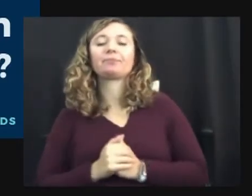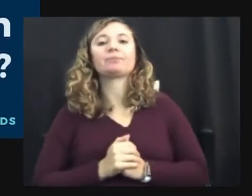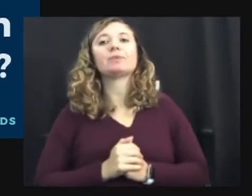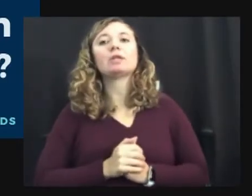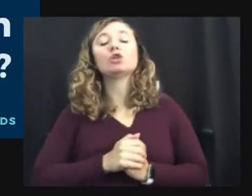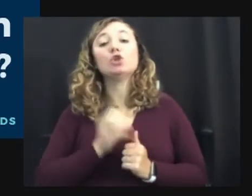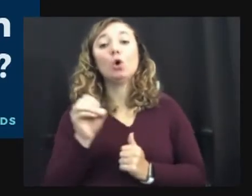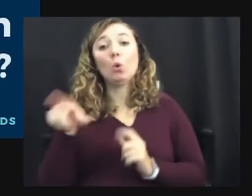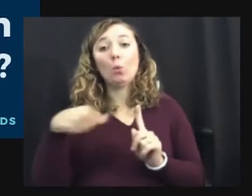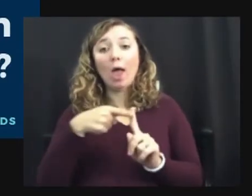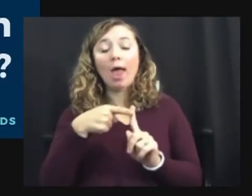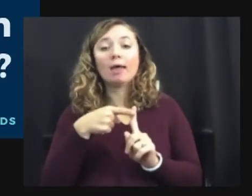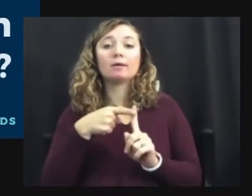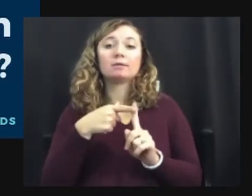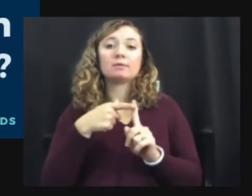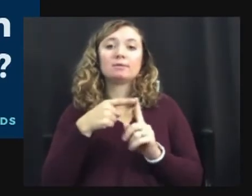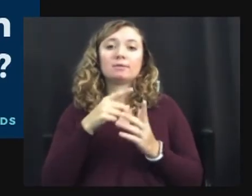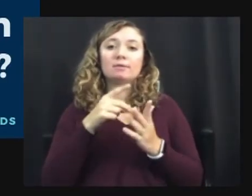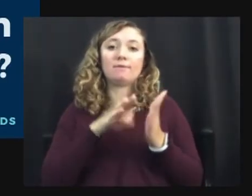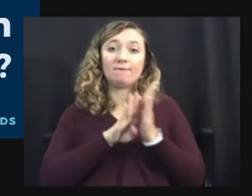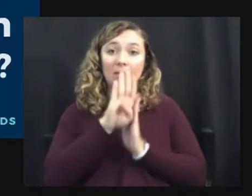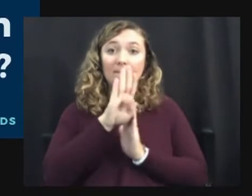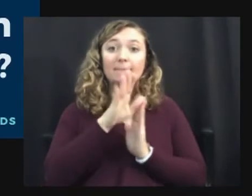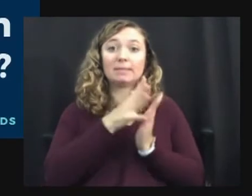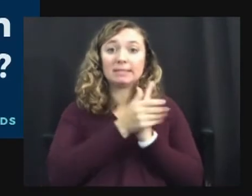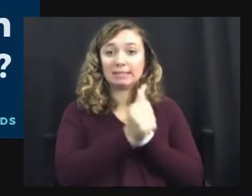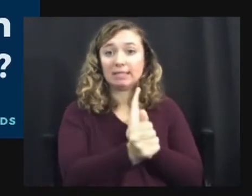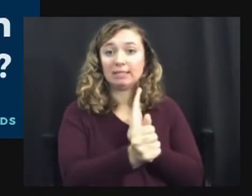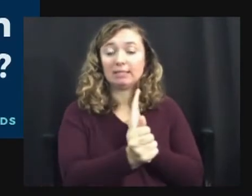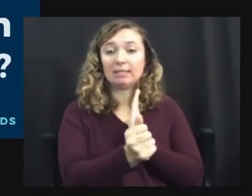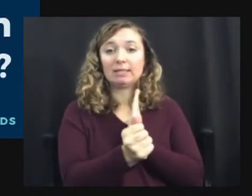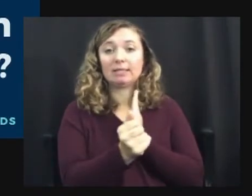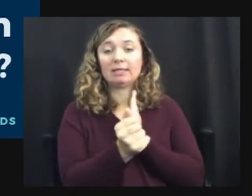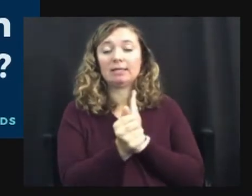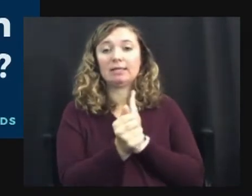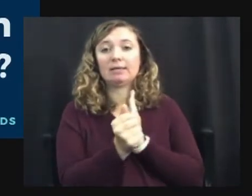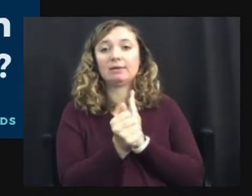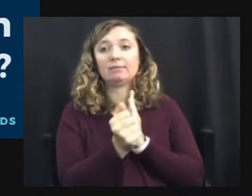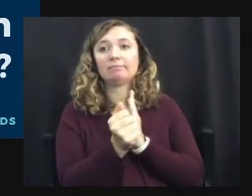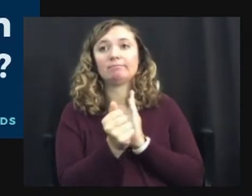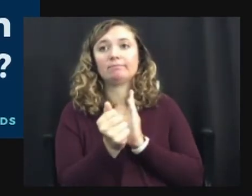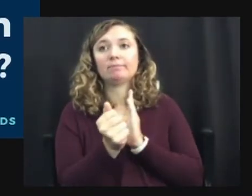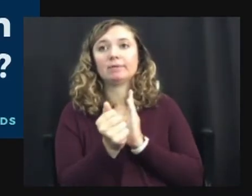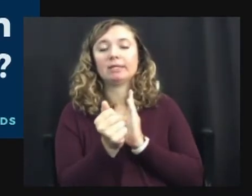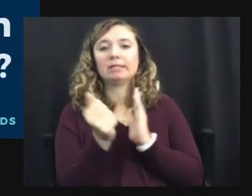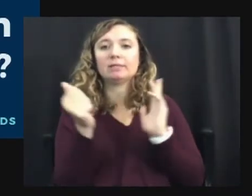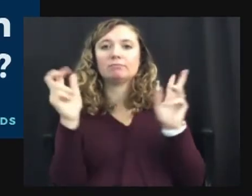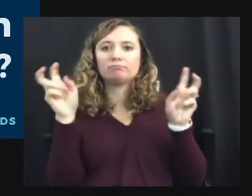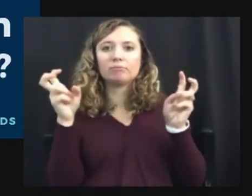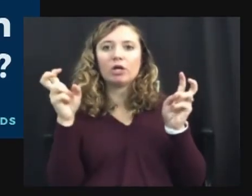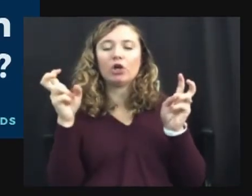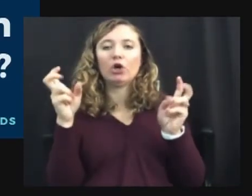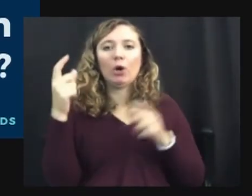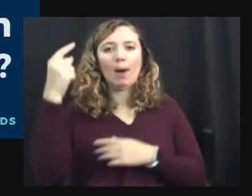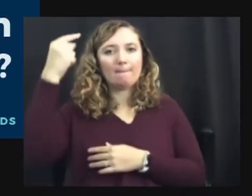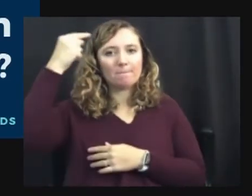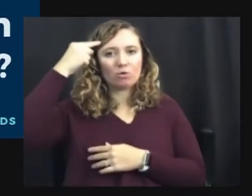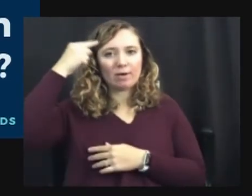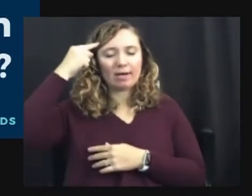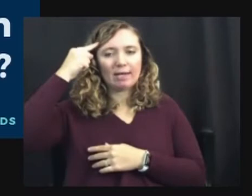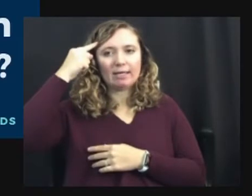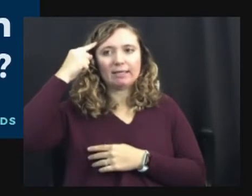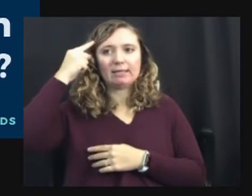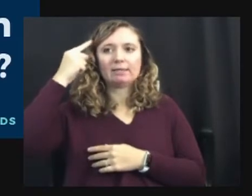skills is based on your brain's blueprint for your future adult